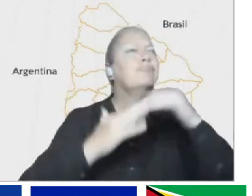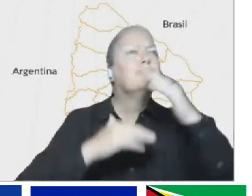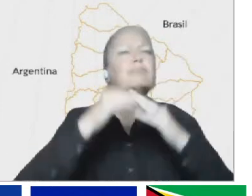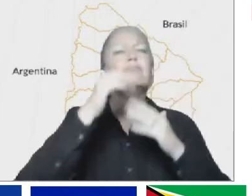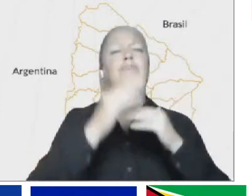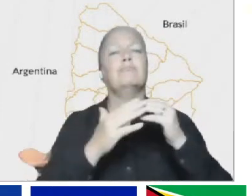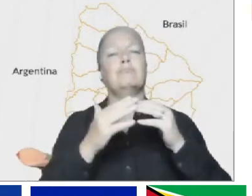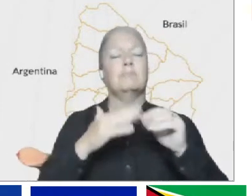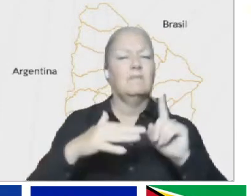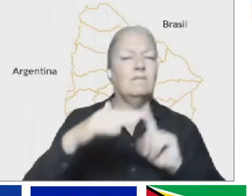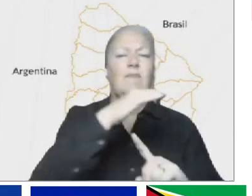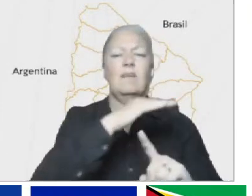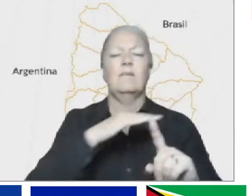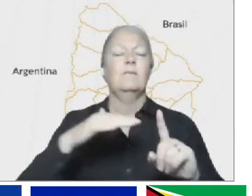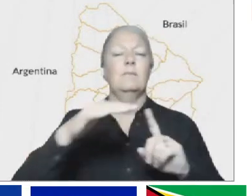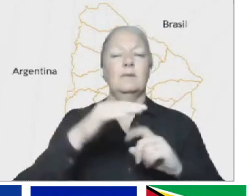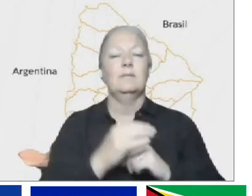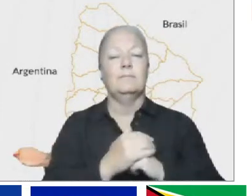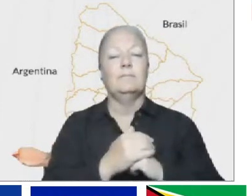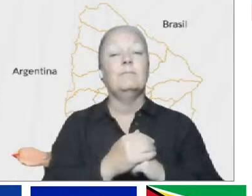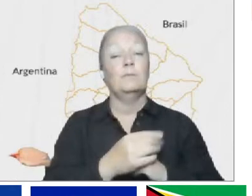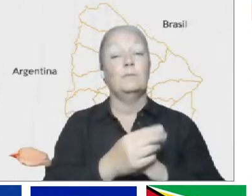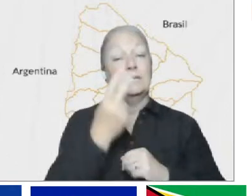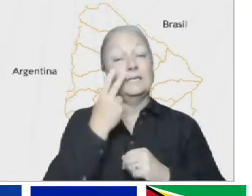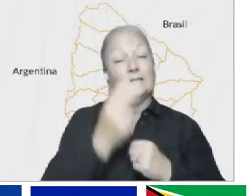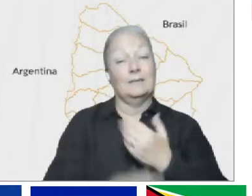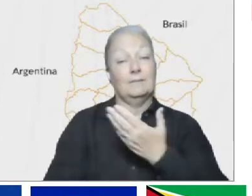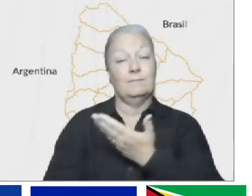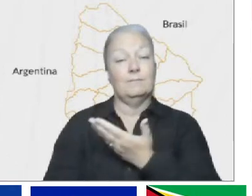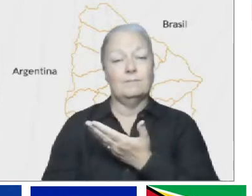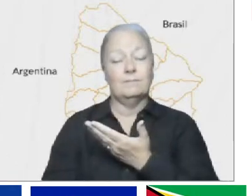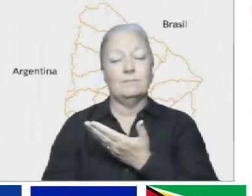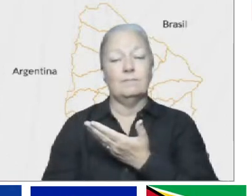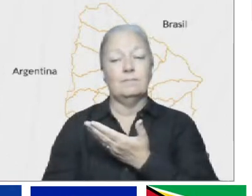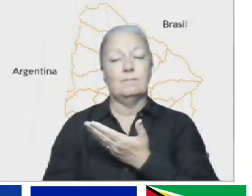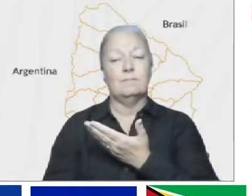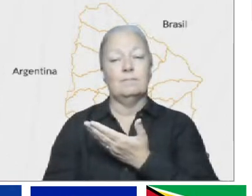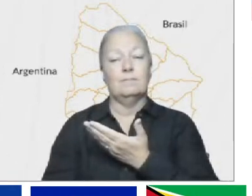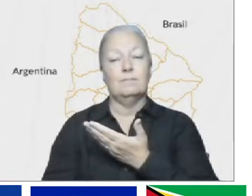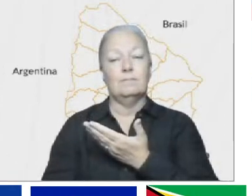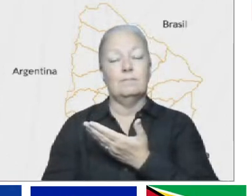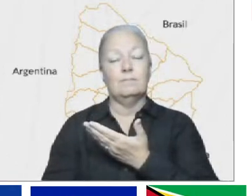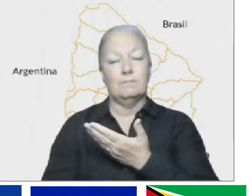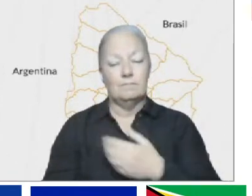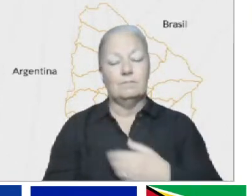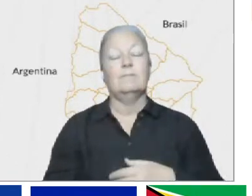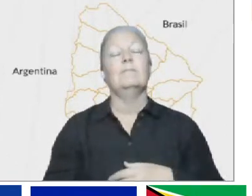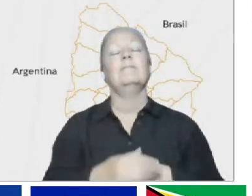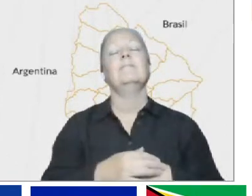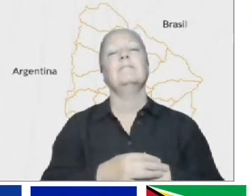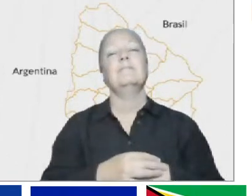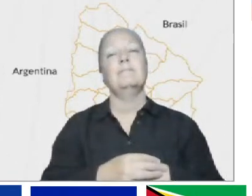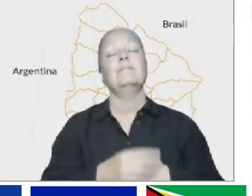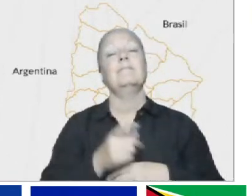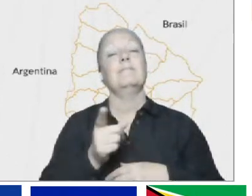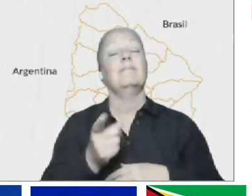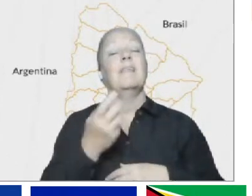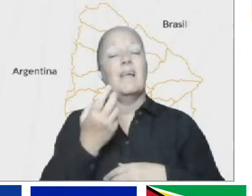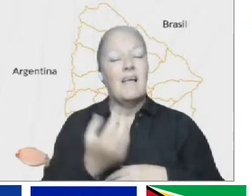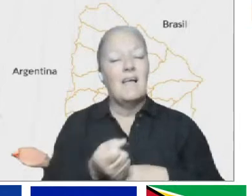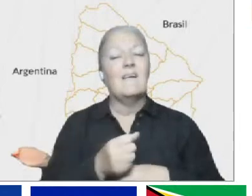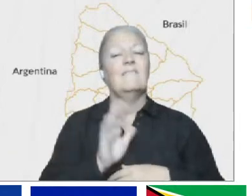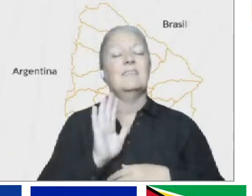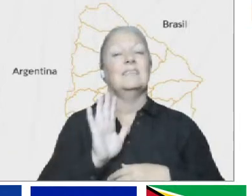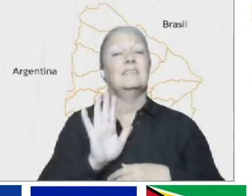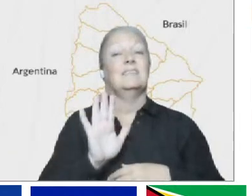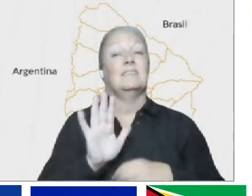picture, the executive branch runs the system through its secretariat, and over there